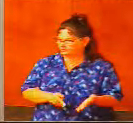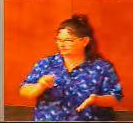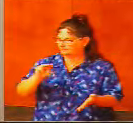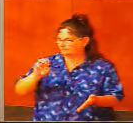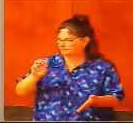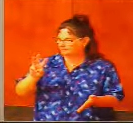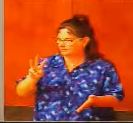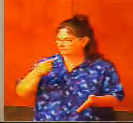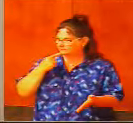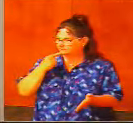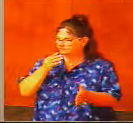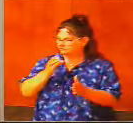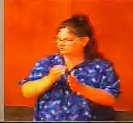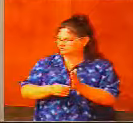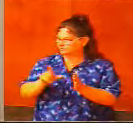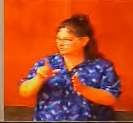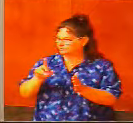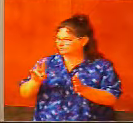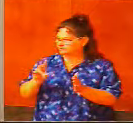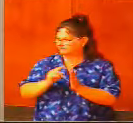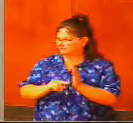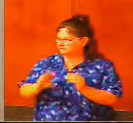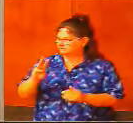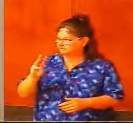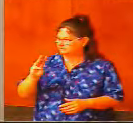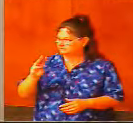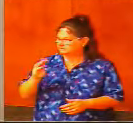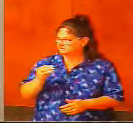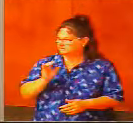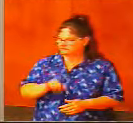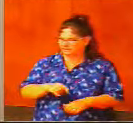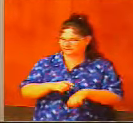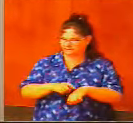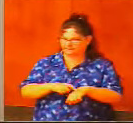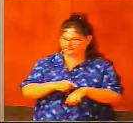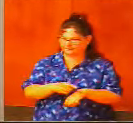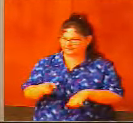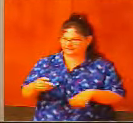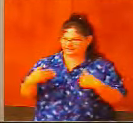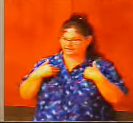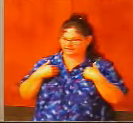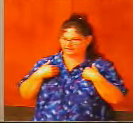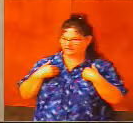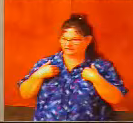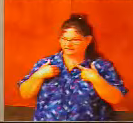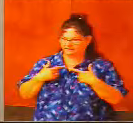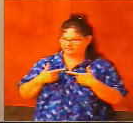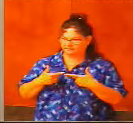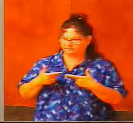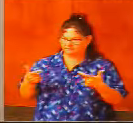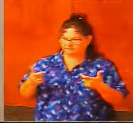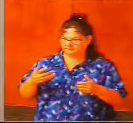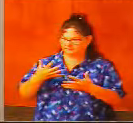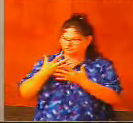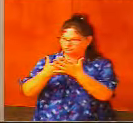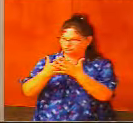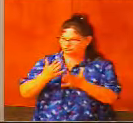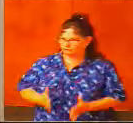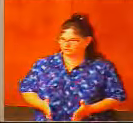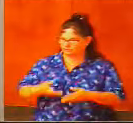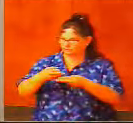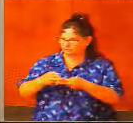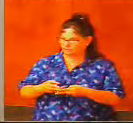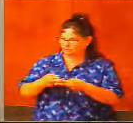Matthew tells us in Matthew 27, verse 16, and at that time they had a notorious prisoner called